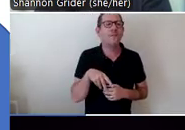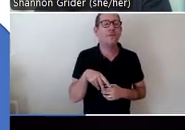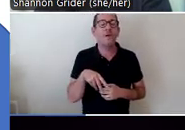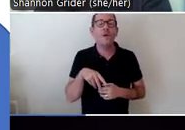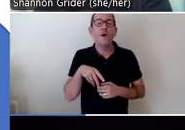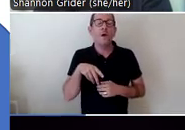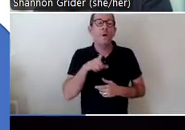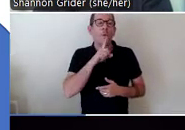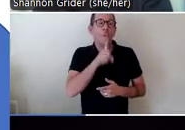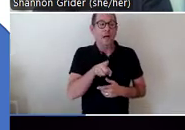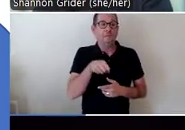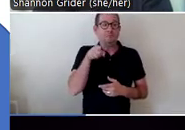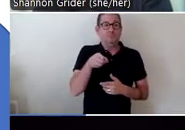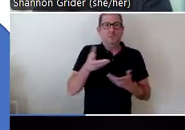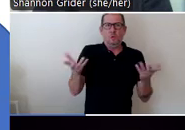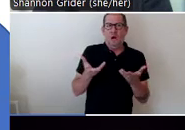Okay.